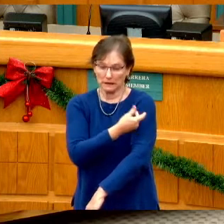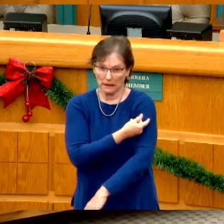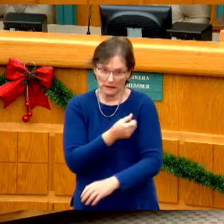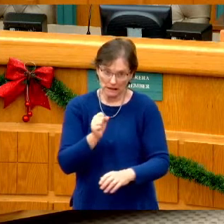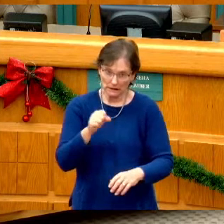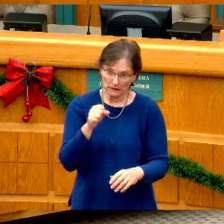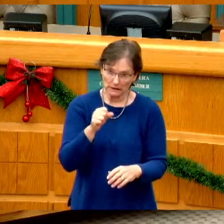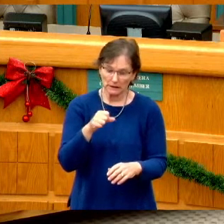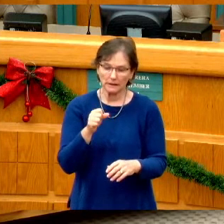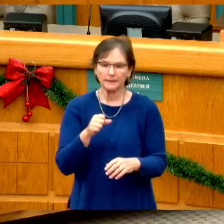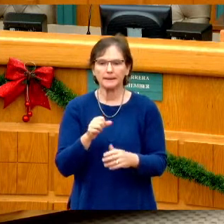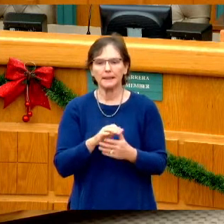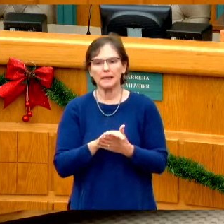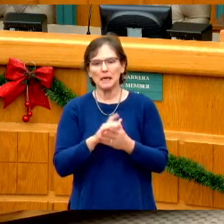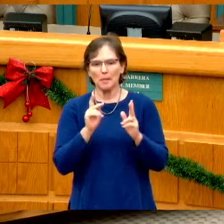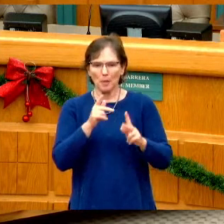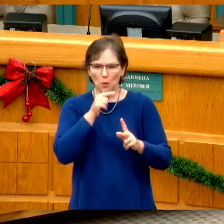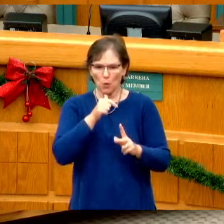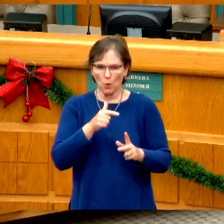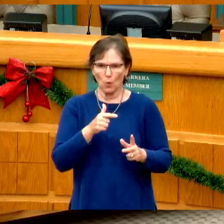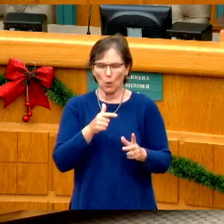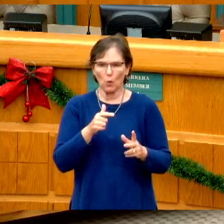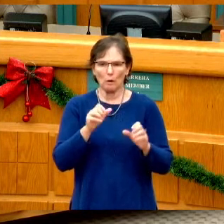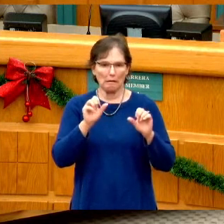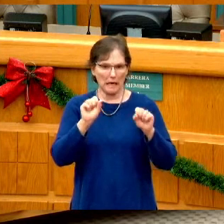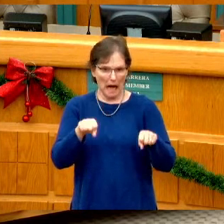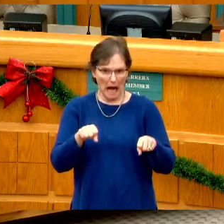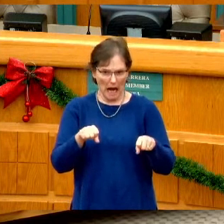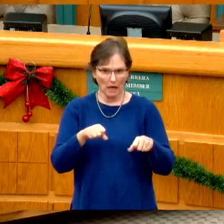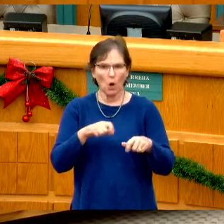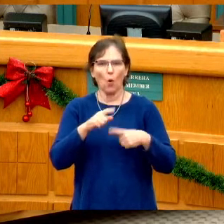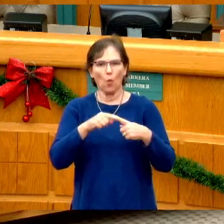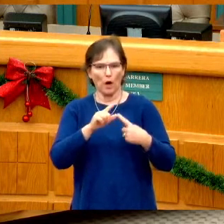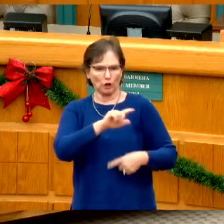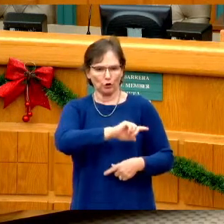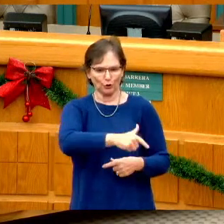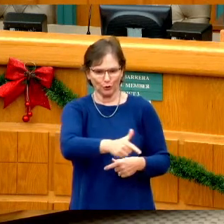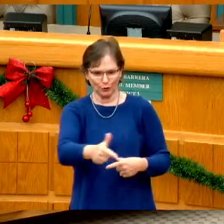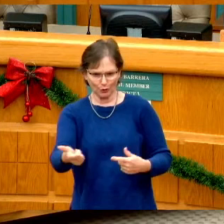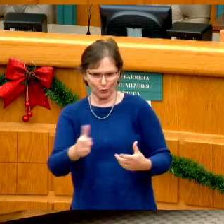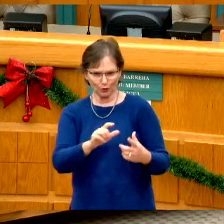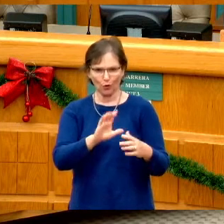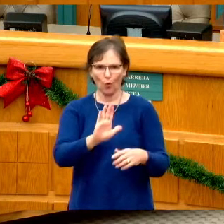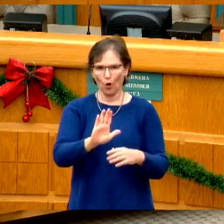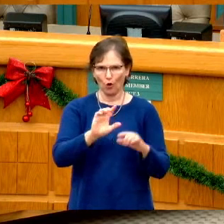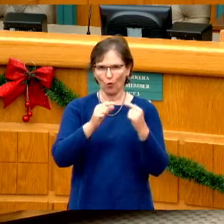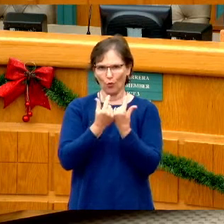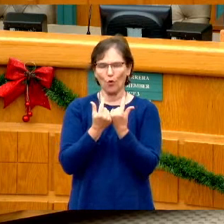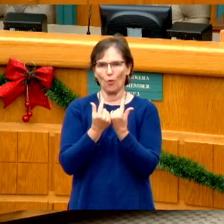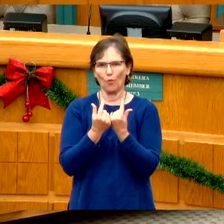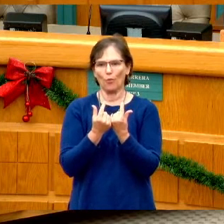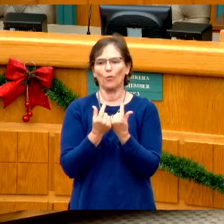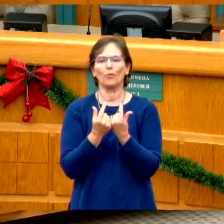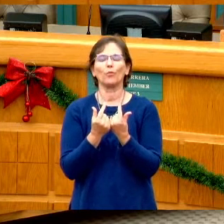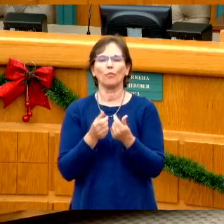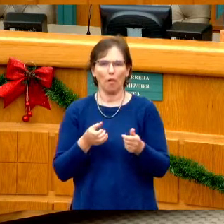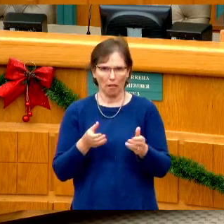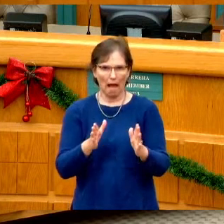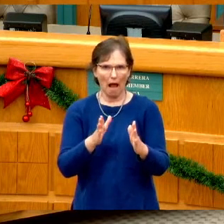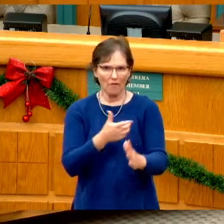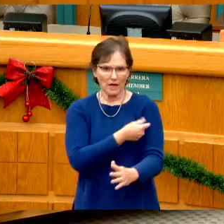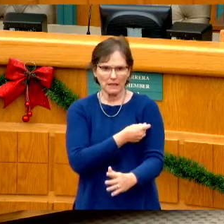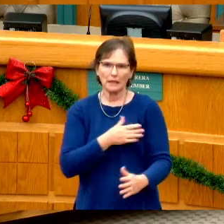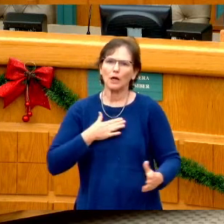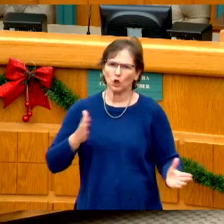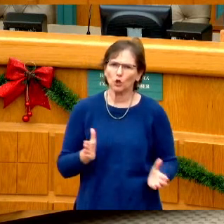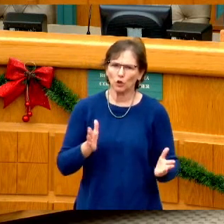in a residence where they're available, and then just the general public. So we'll follow that closely and keep you informed if we hear of any other changes. But at